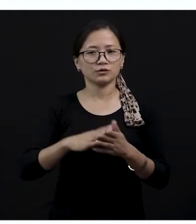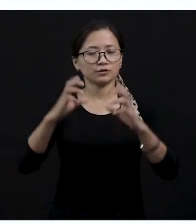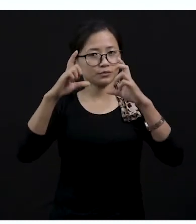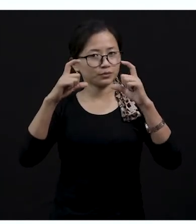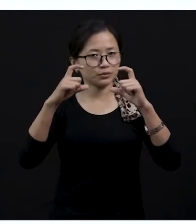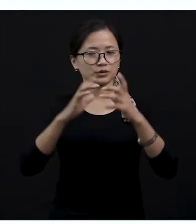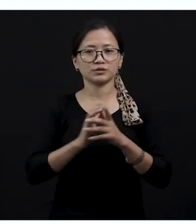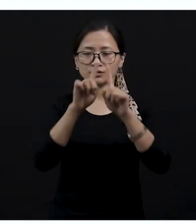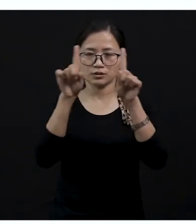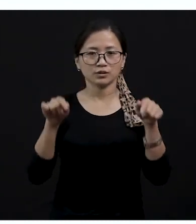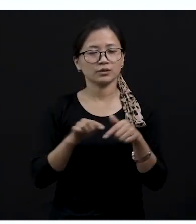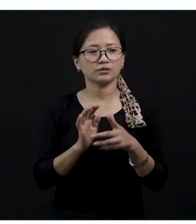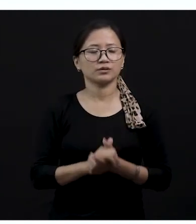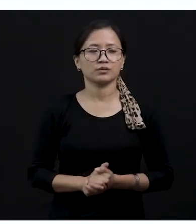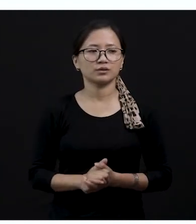picture